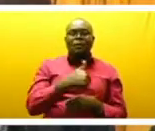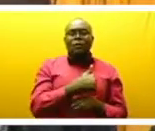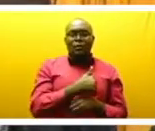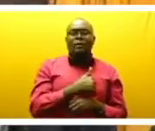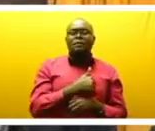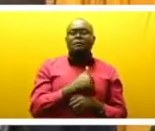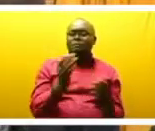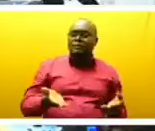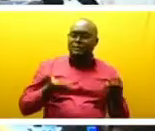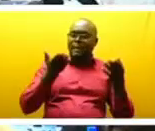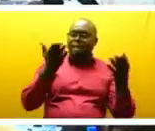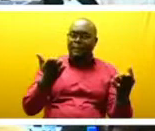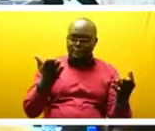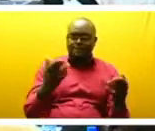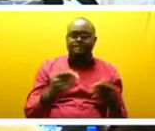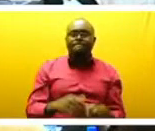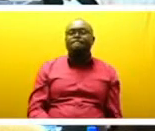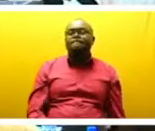submit.